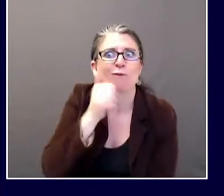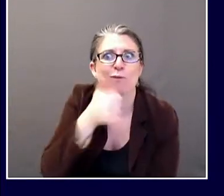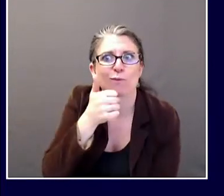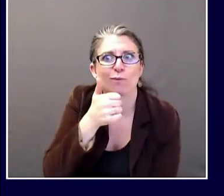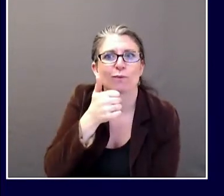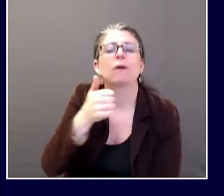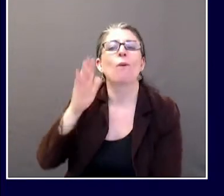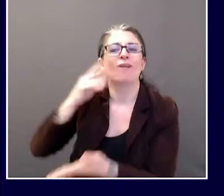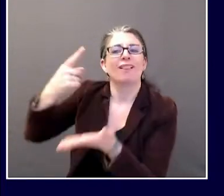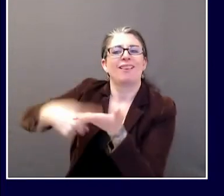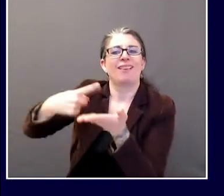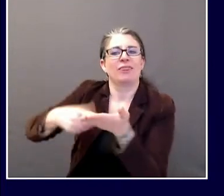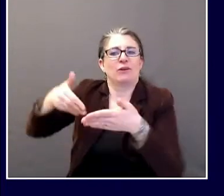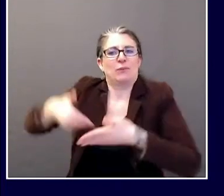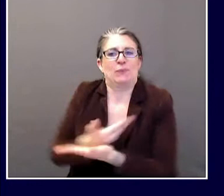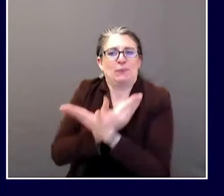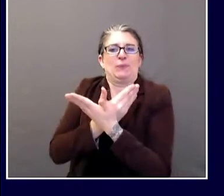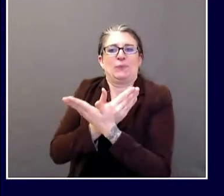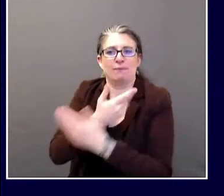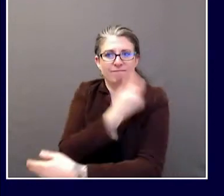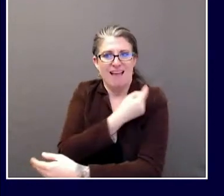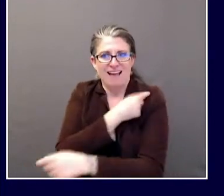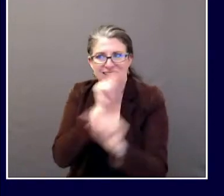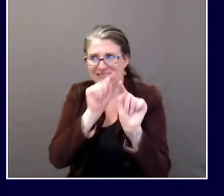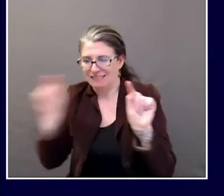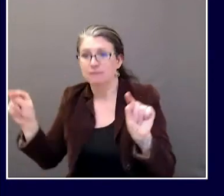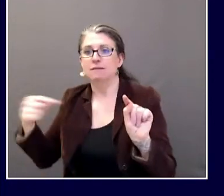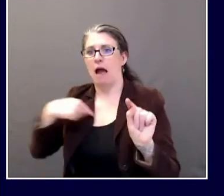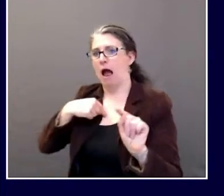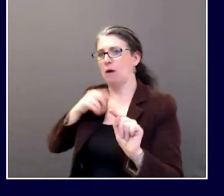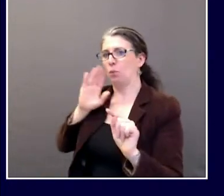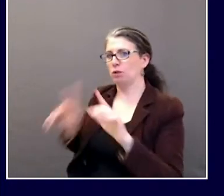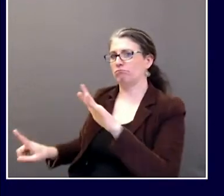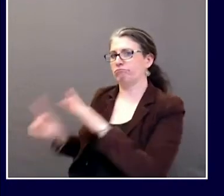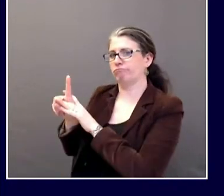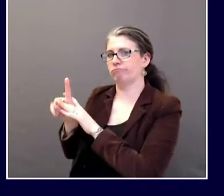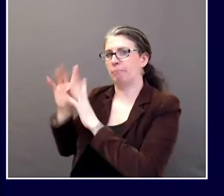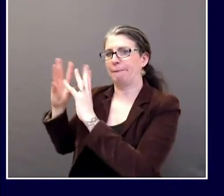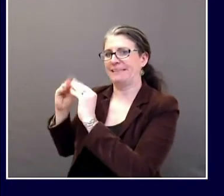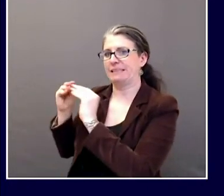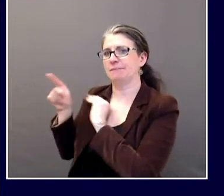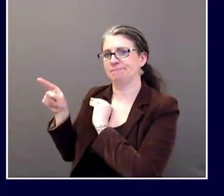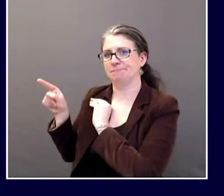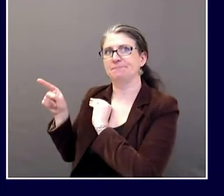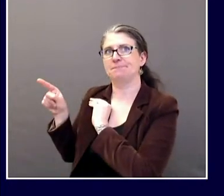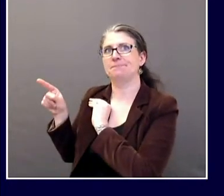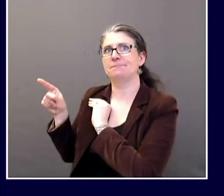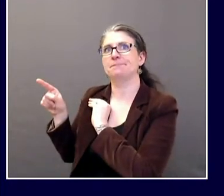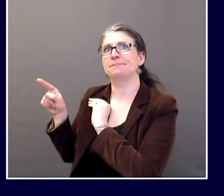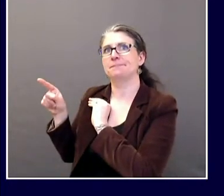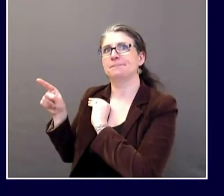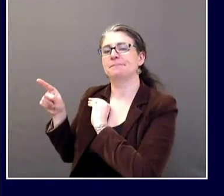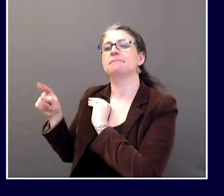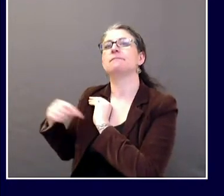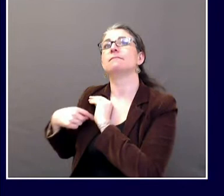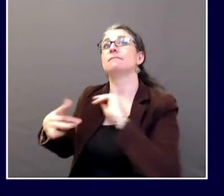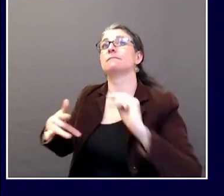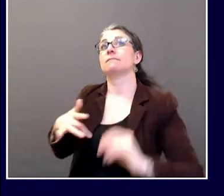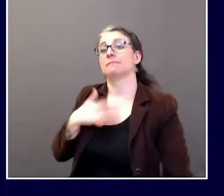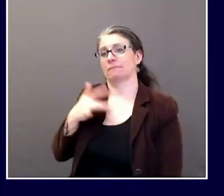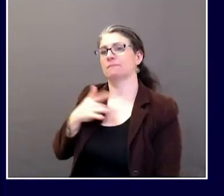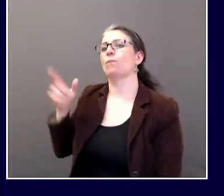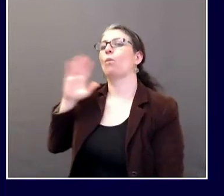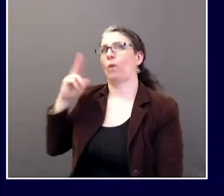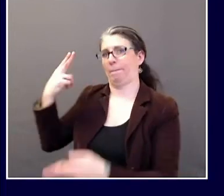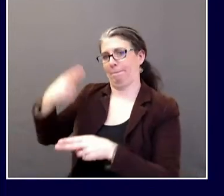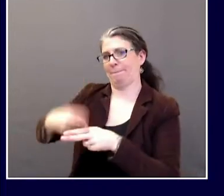believe is on the agenda is the latest data from the Johnson & Johnson vaccine trial. I don't have those data at my fingertips, but check